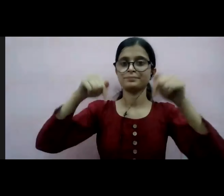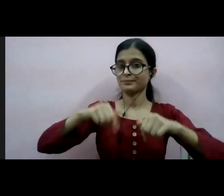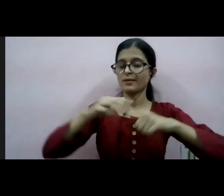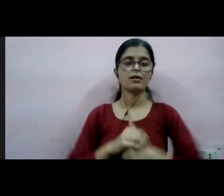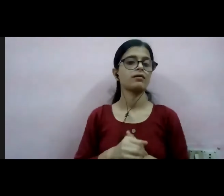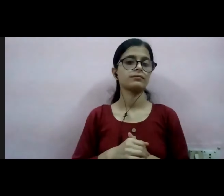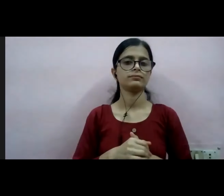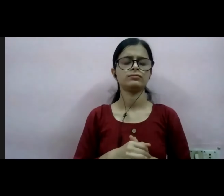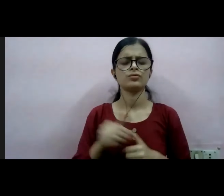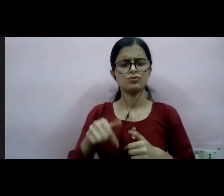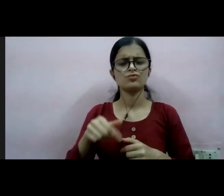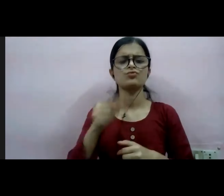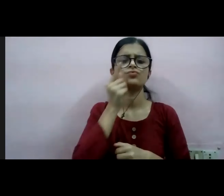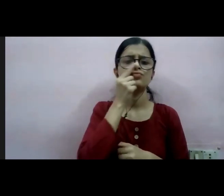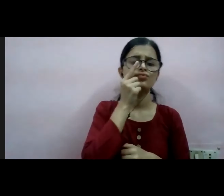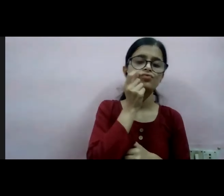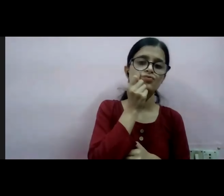and disability